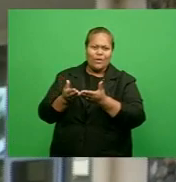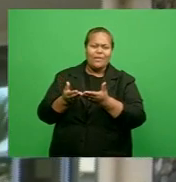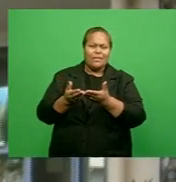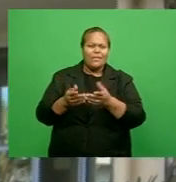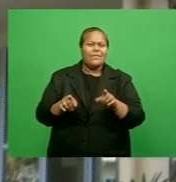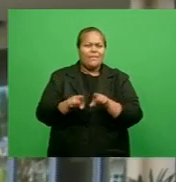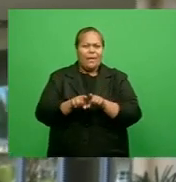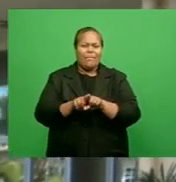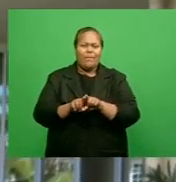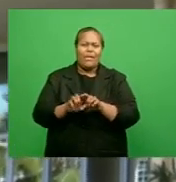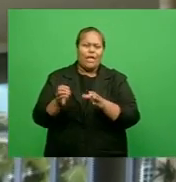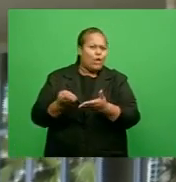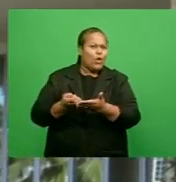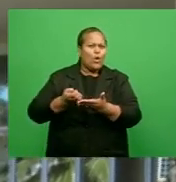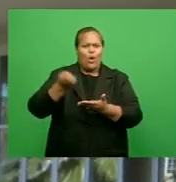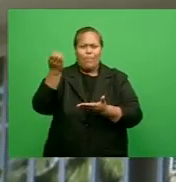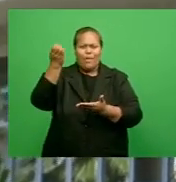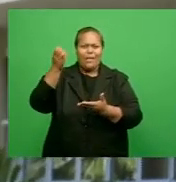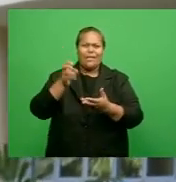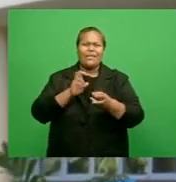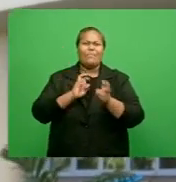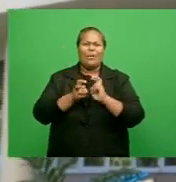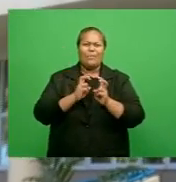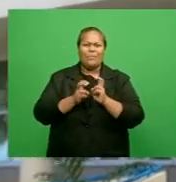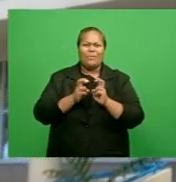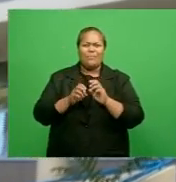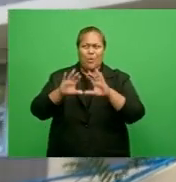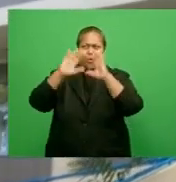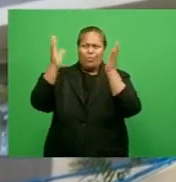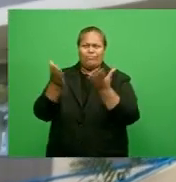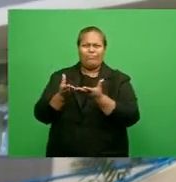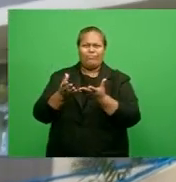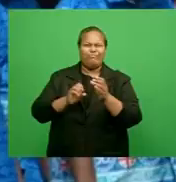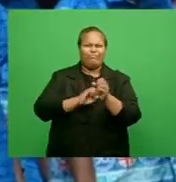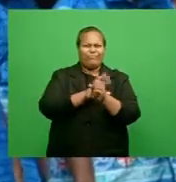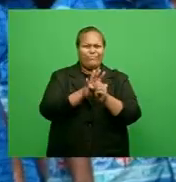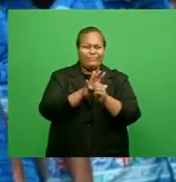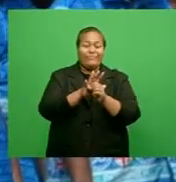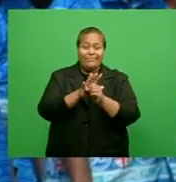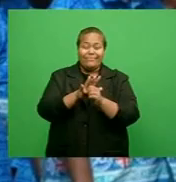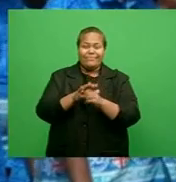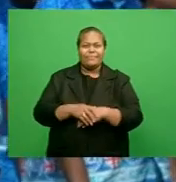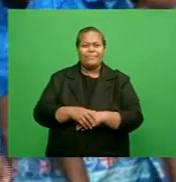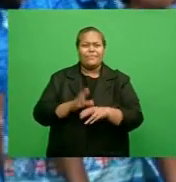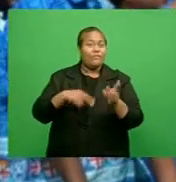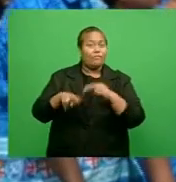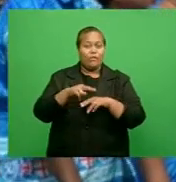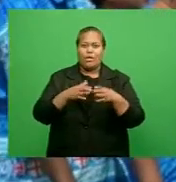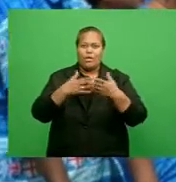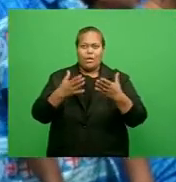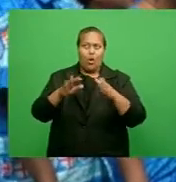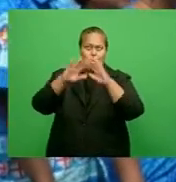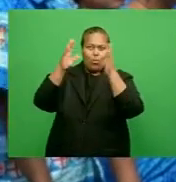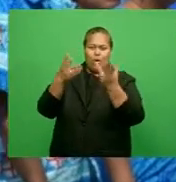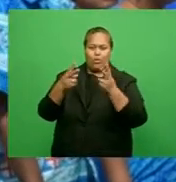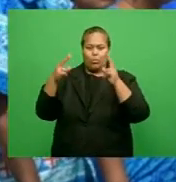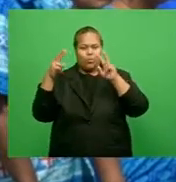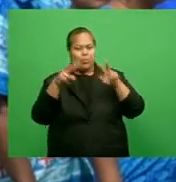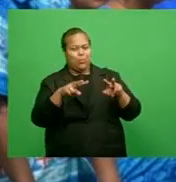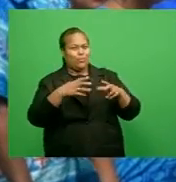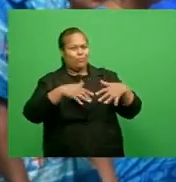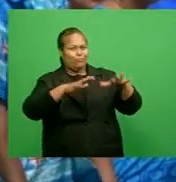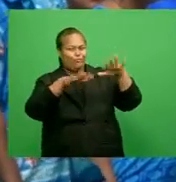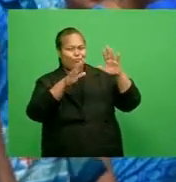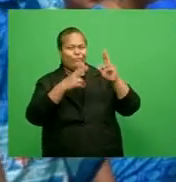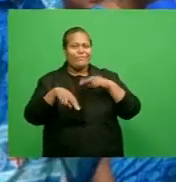economic fallout of a global pandemic. Fiji's position on the global stage has never been stronger. Never